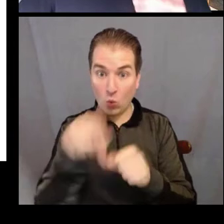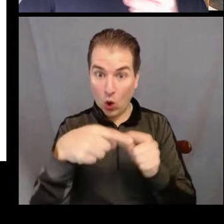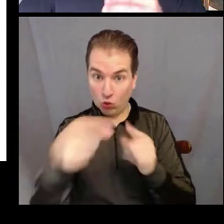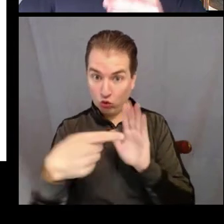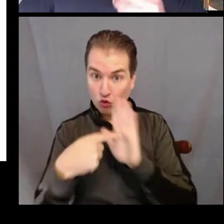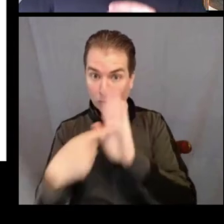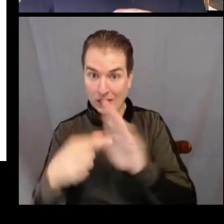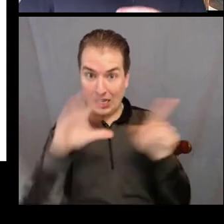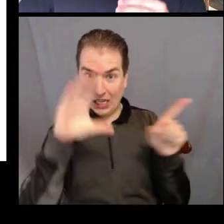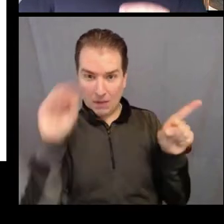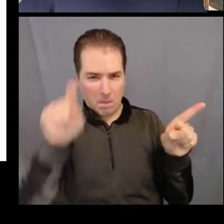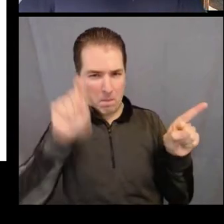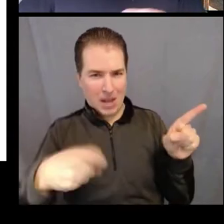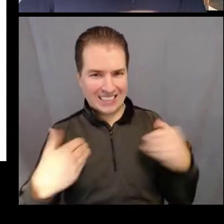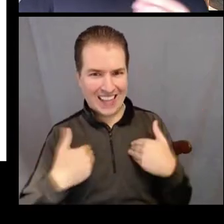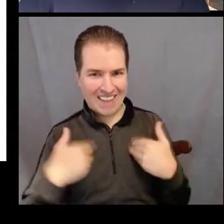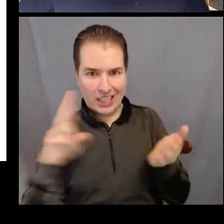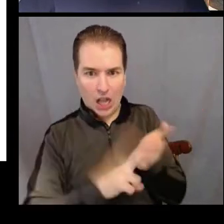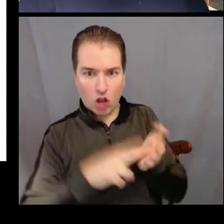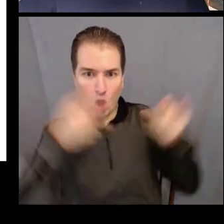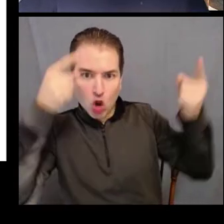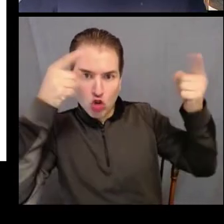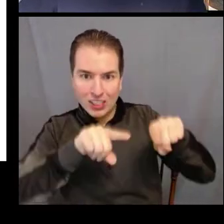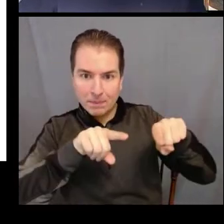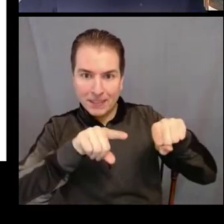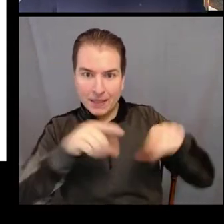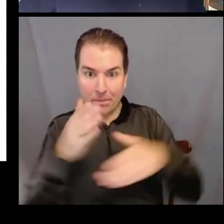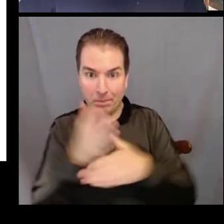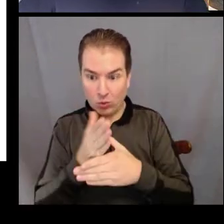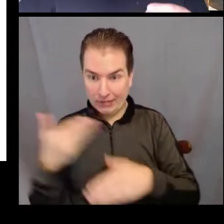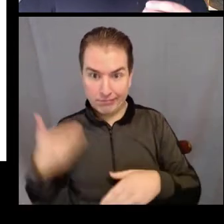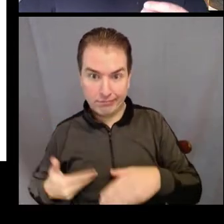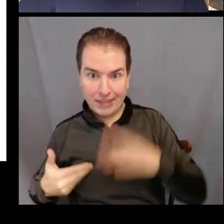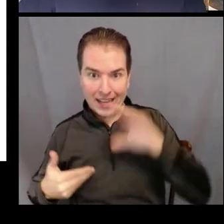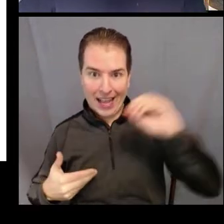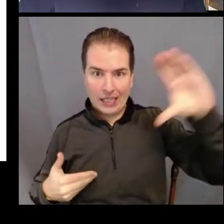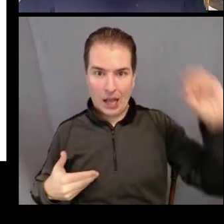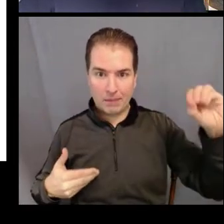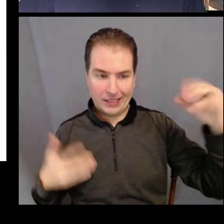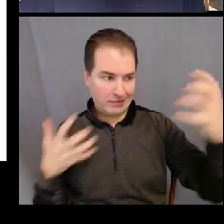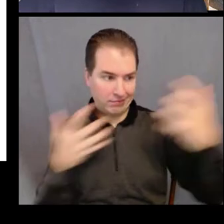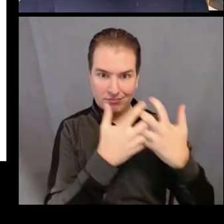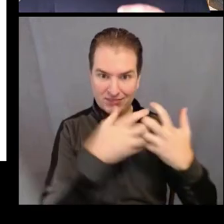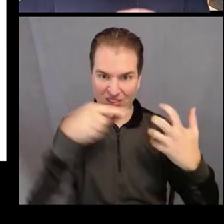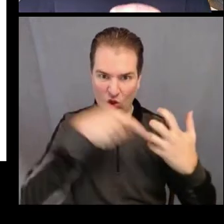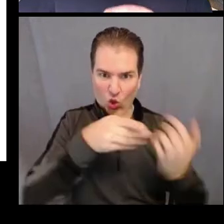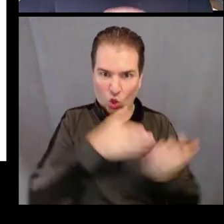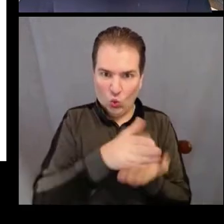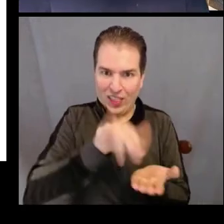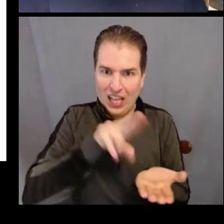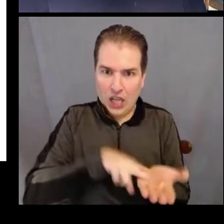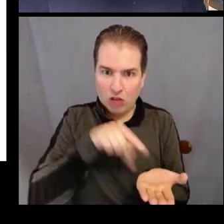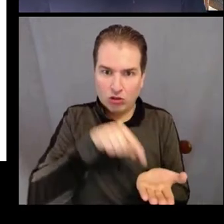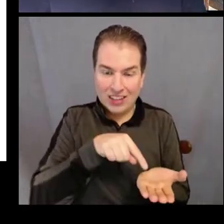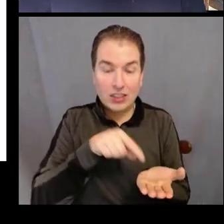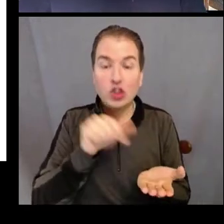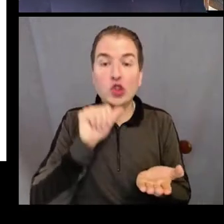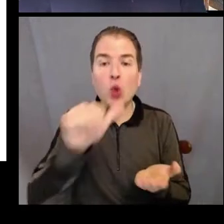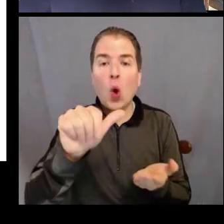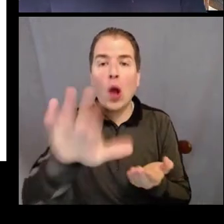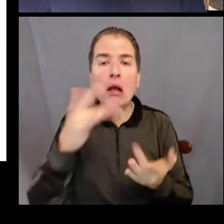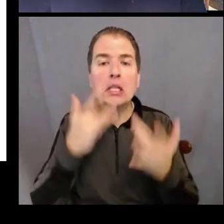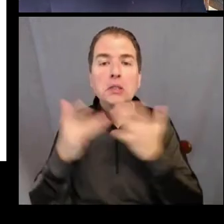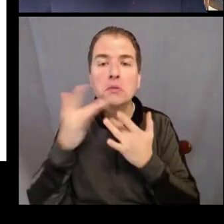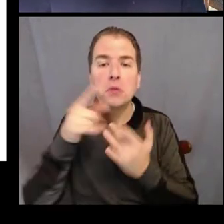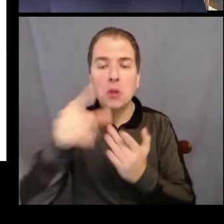company, you need a contract between you and the company you represent. This is extremely important, and this is not something you should